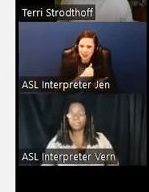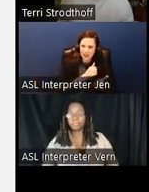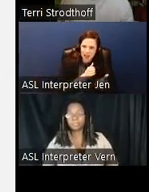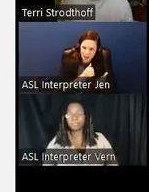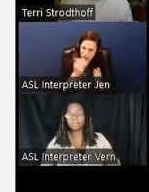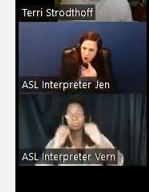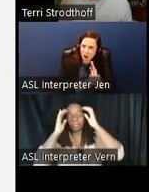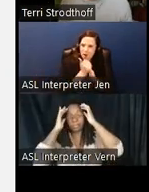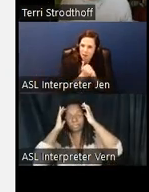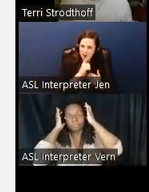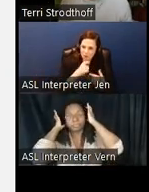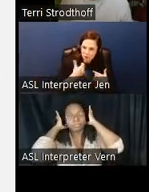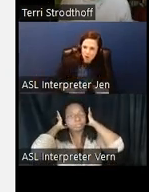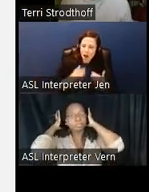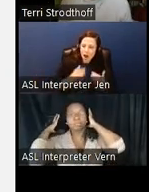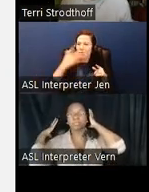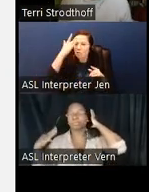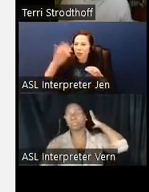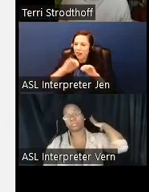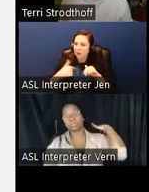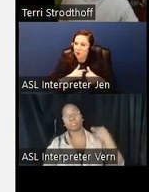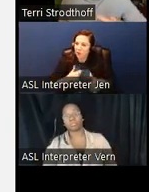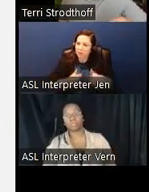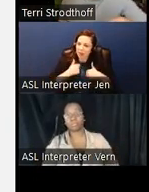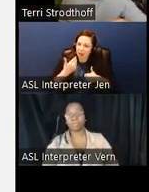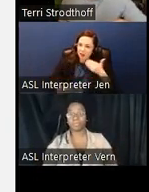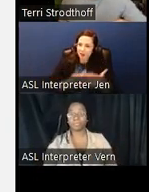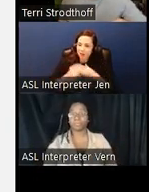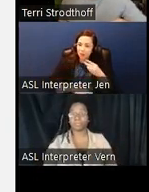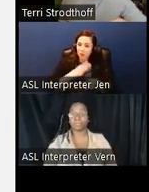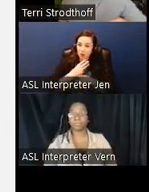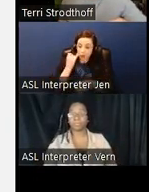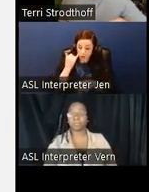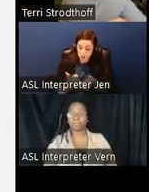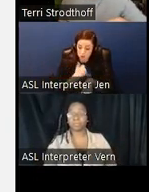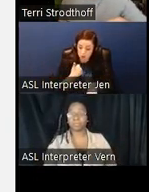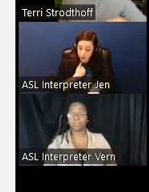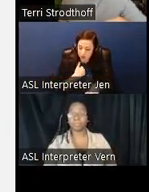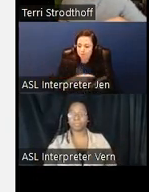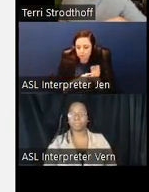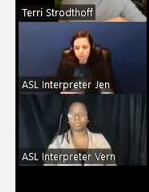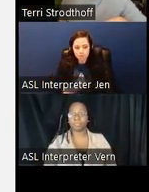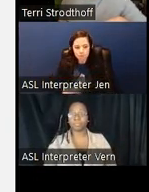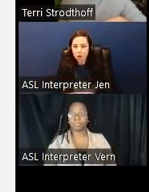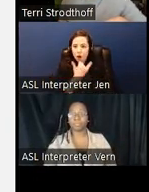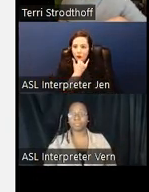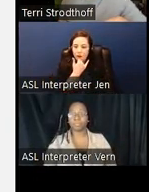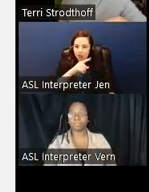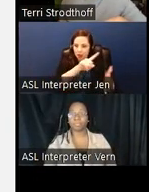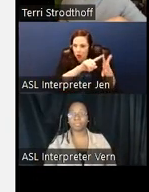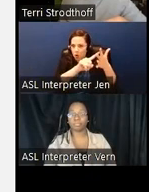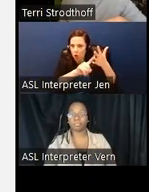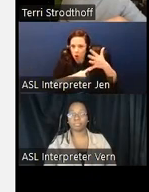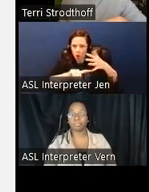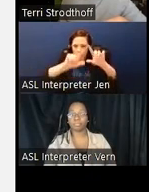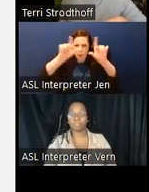a genius way to survive what's going on in our world. So if it's my fault, then I'm wrong. And all of these ways of I'm